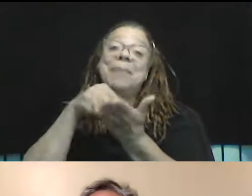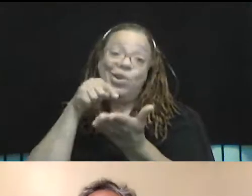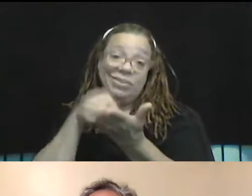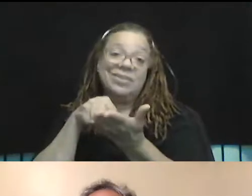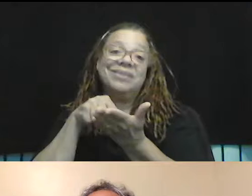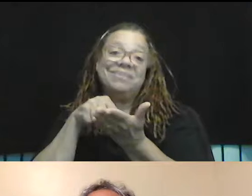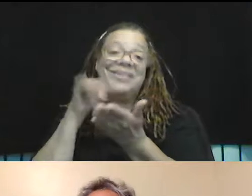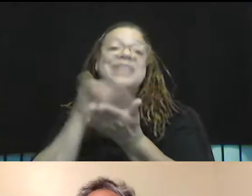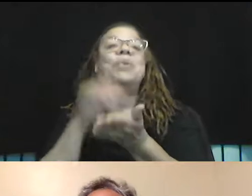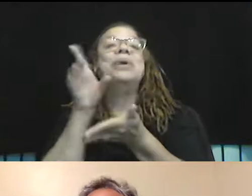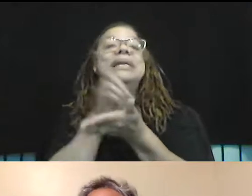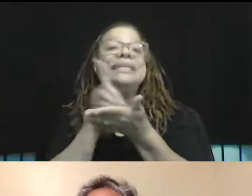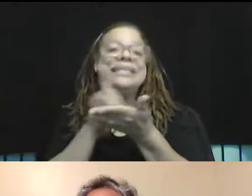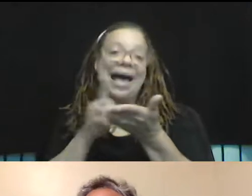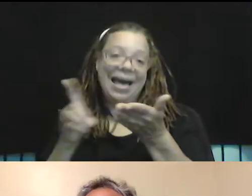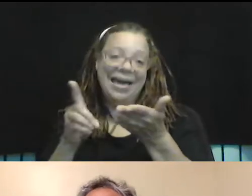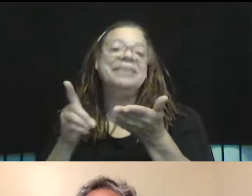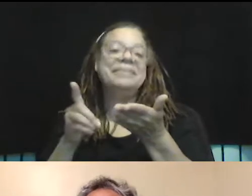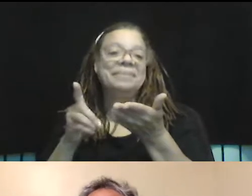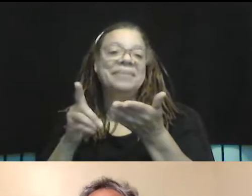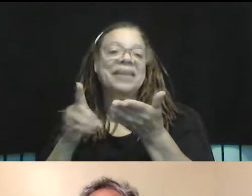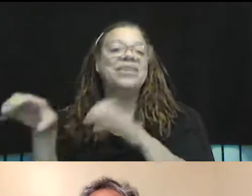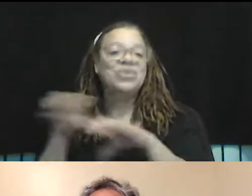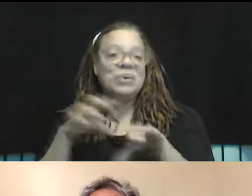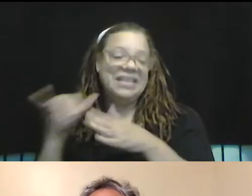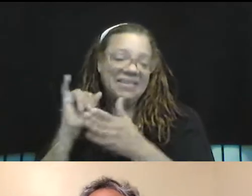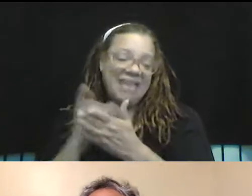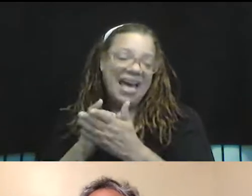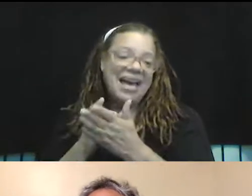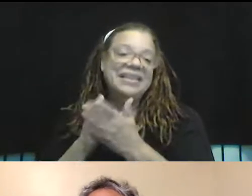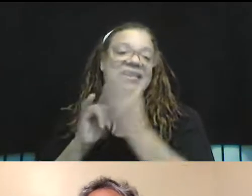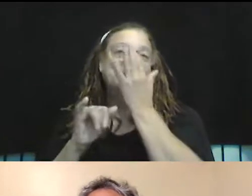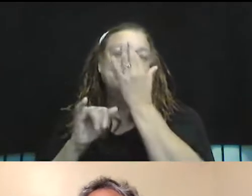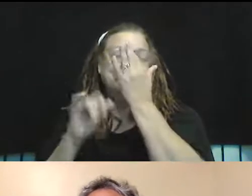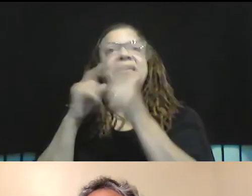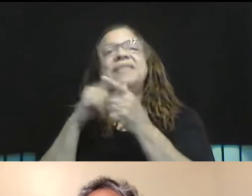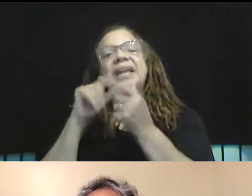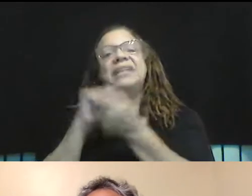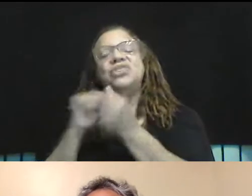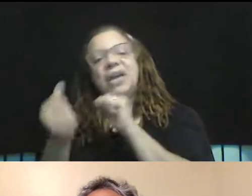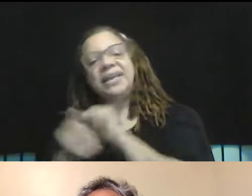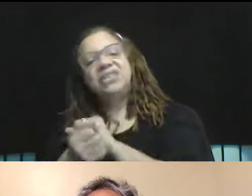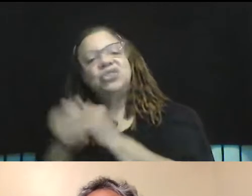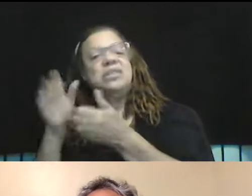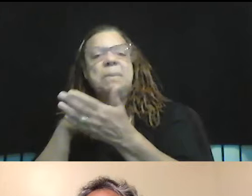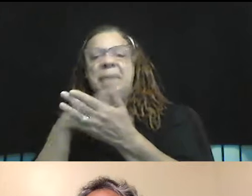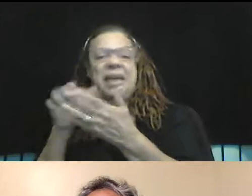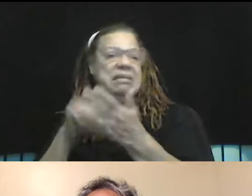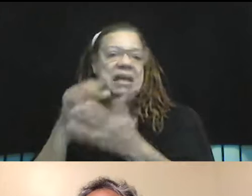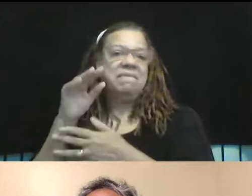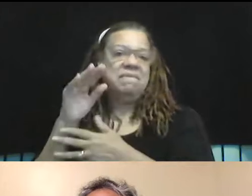get design under my belt. So I did that. And so I shifted to painting like the last 5 years or